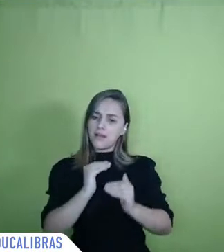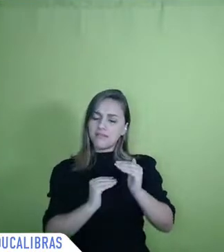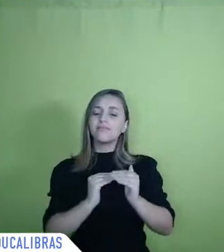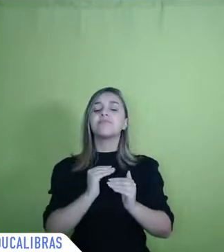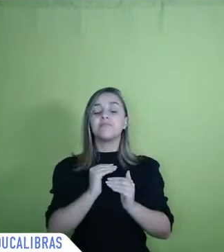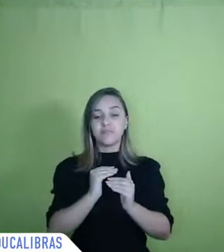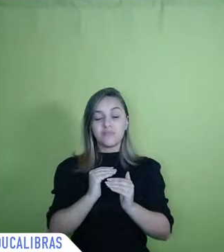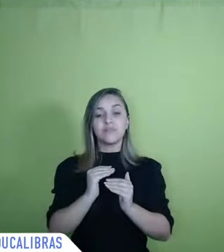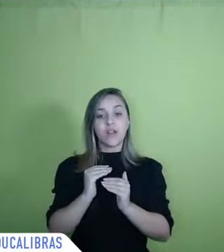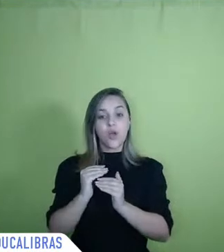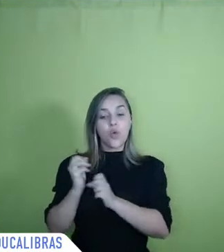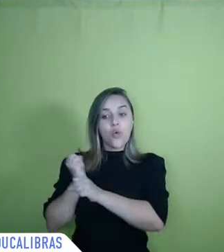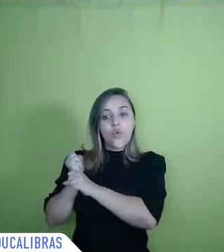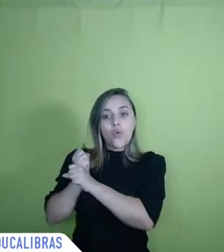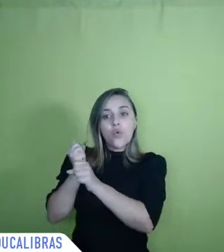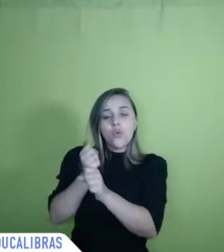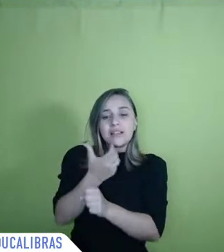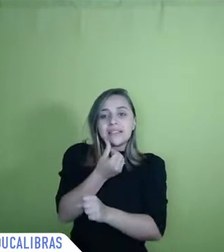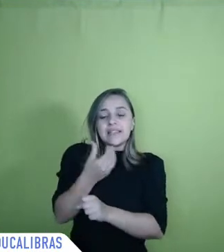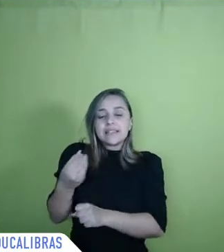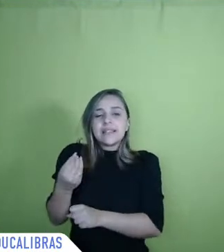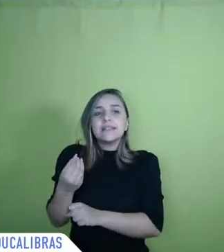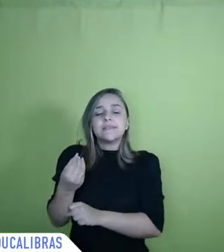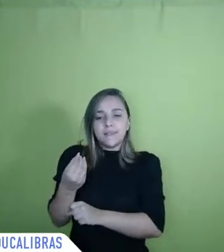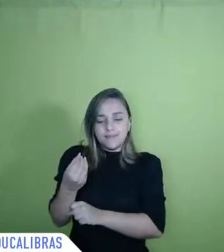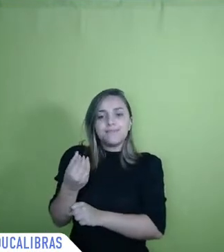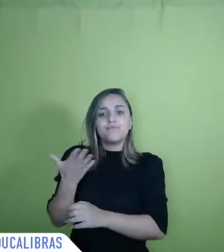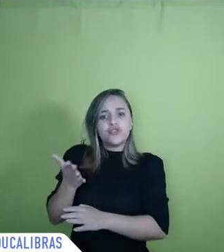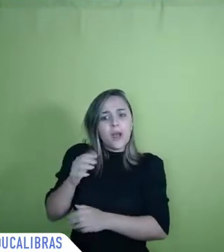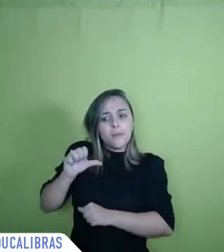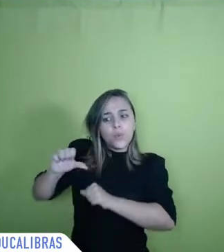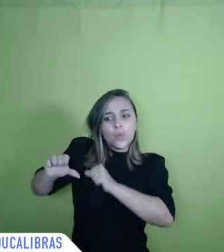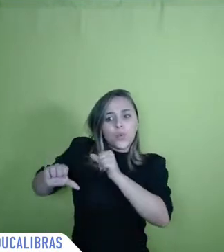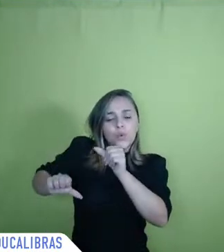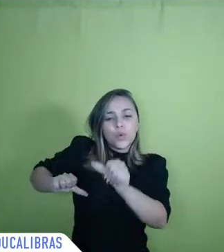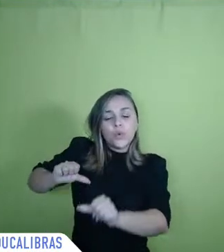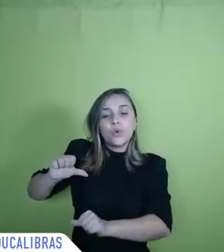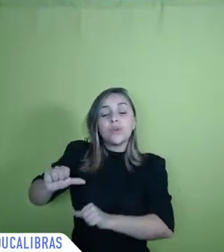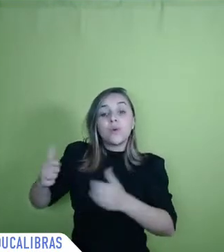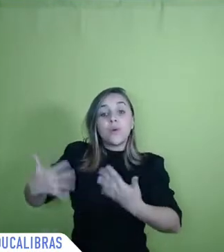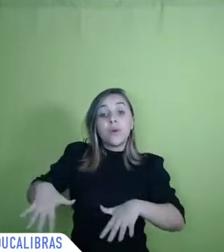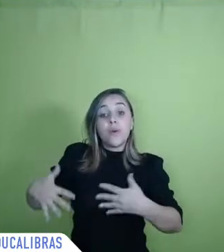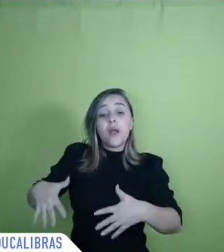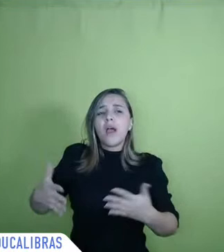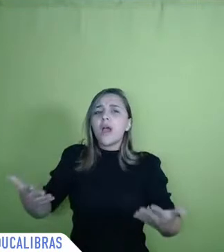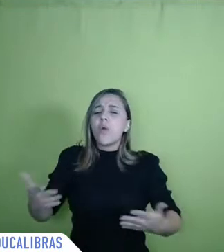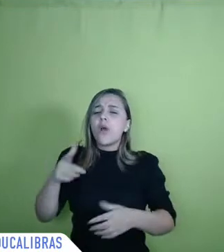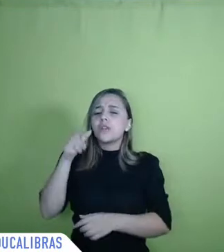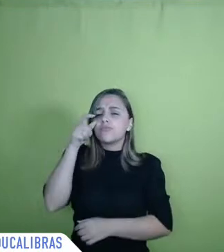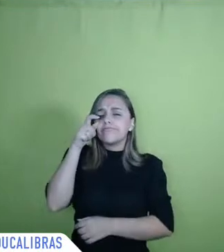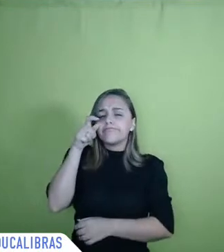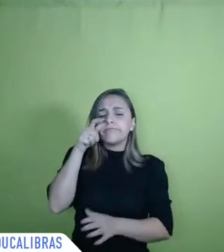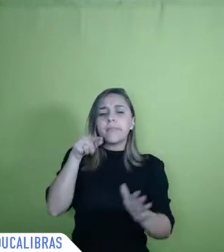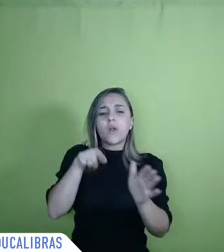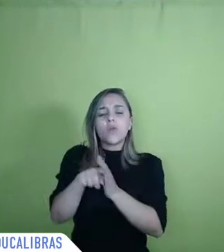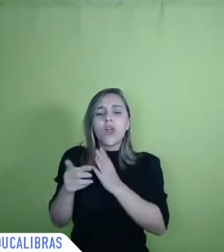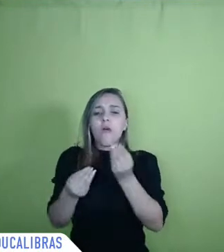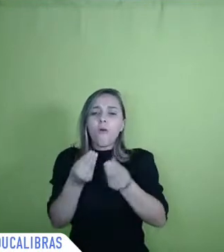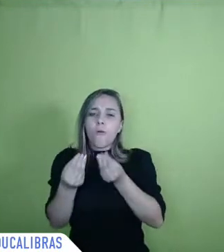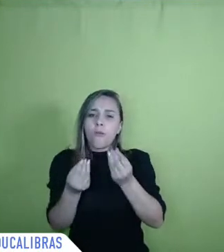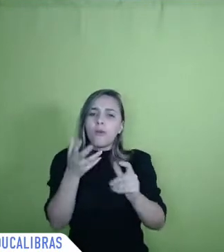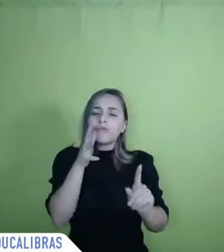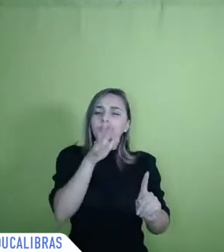And so I think it'd be good to ask, well, how were they convinced, back then to pay such